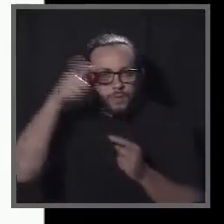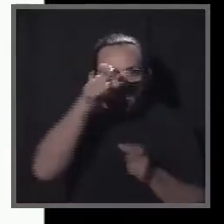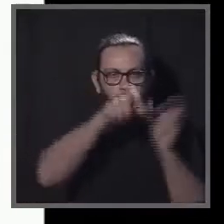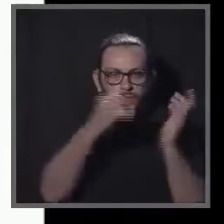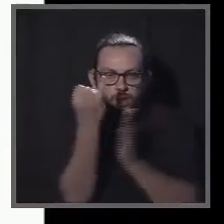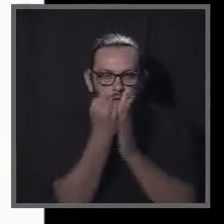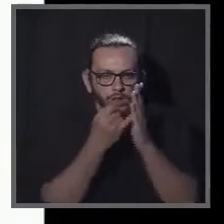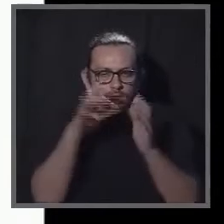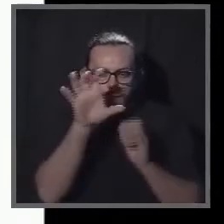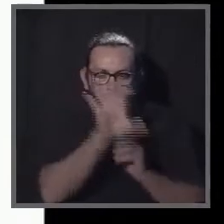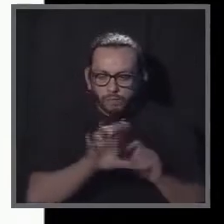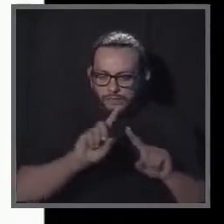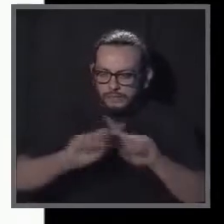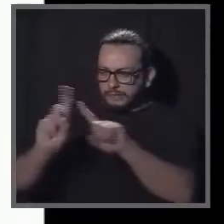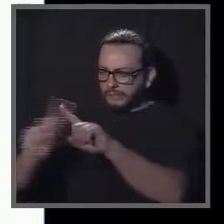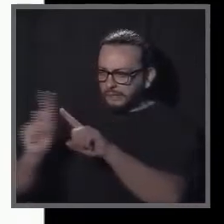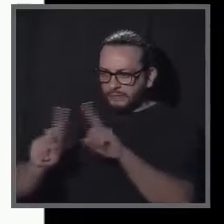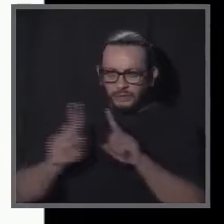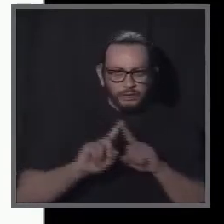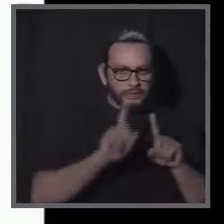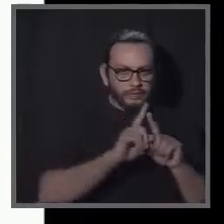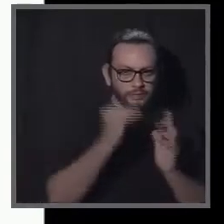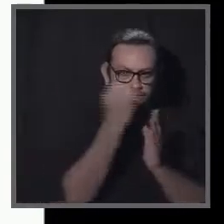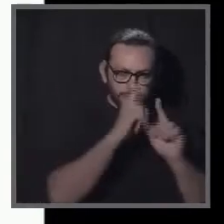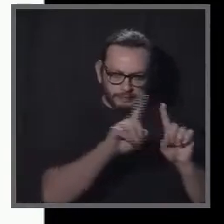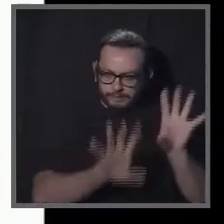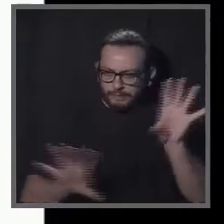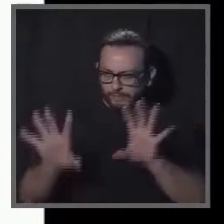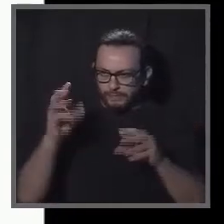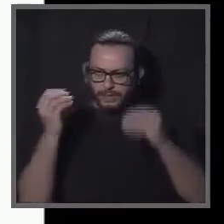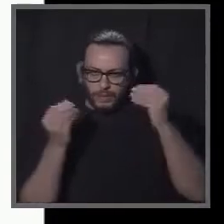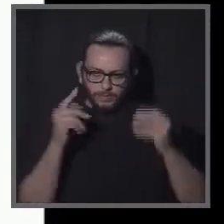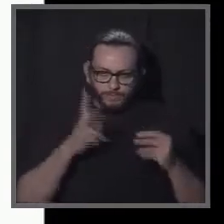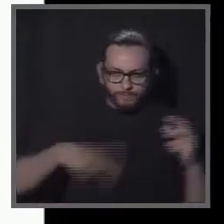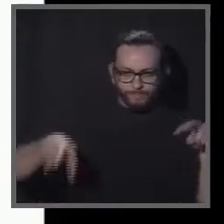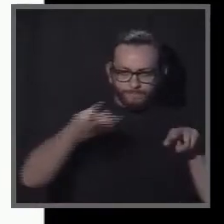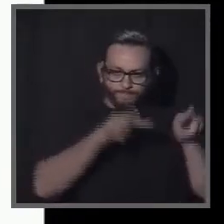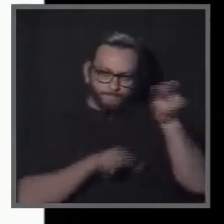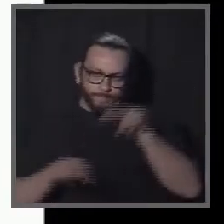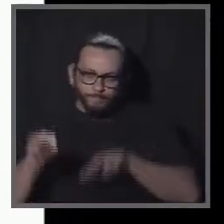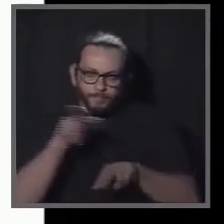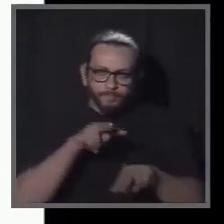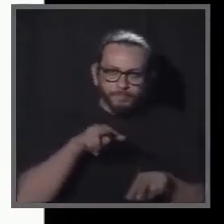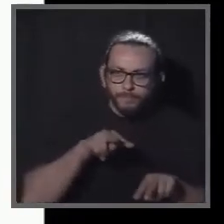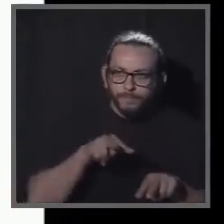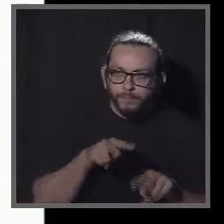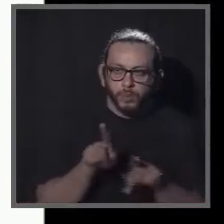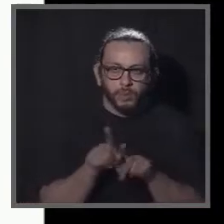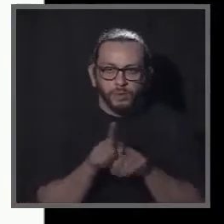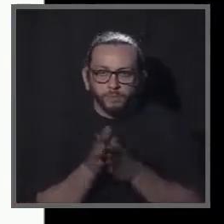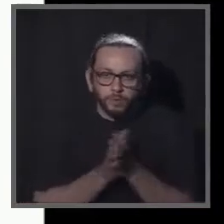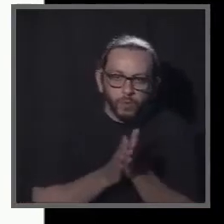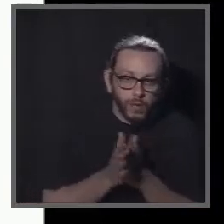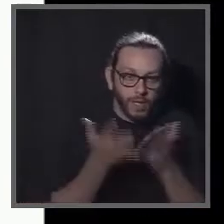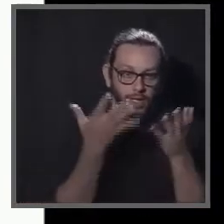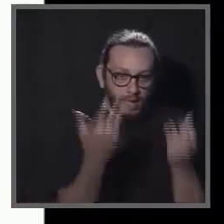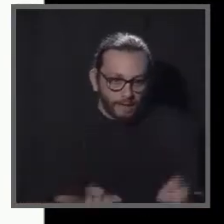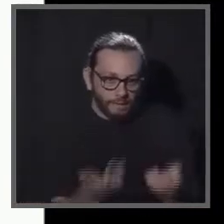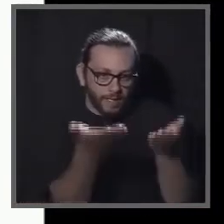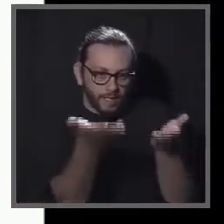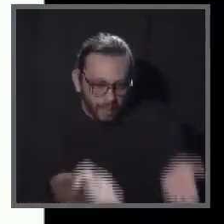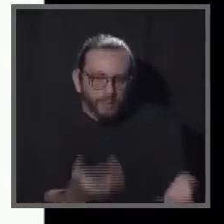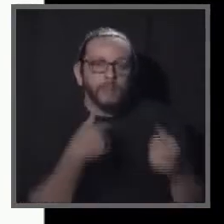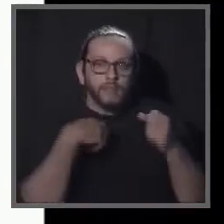forms, and we build upon what is already there. We don't bring culture to